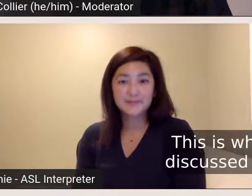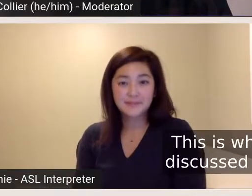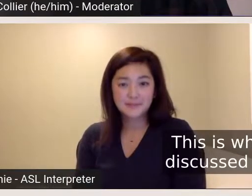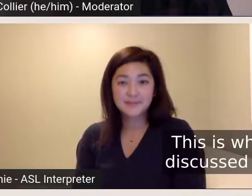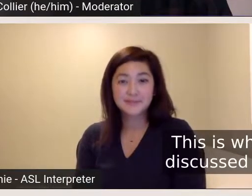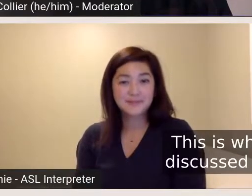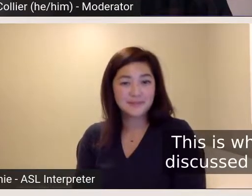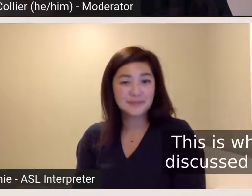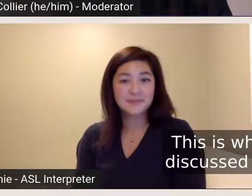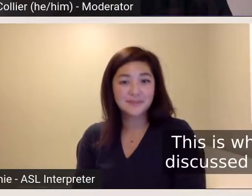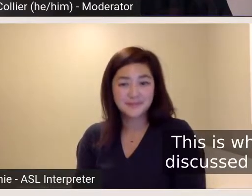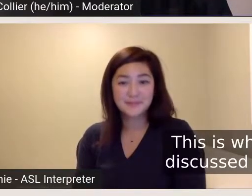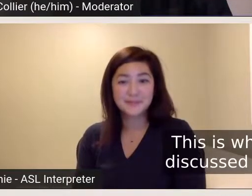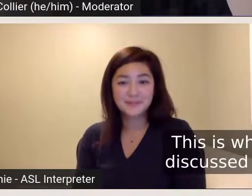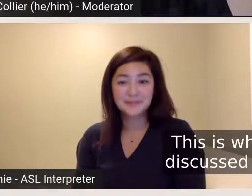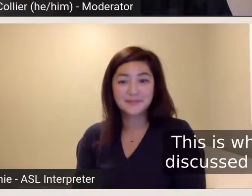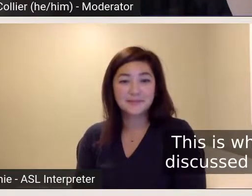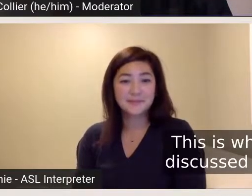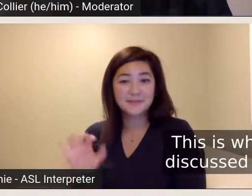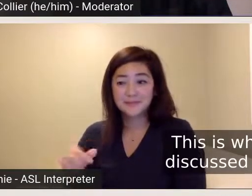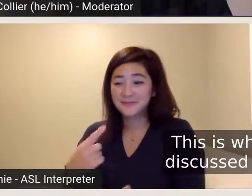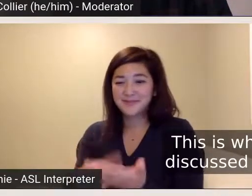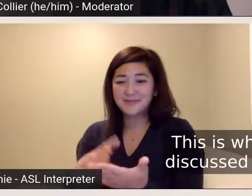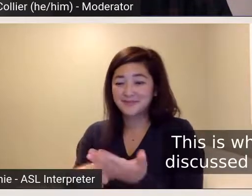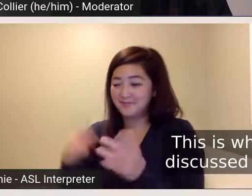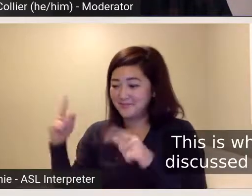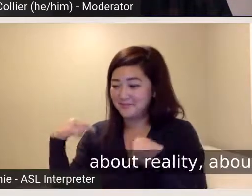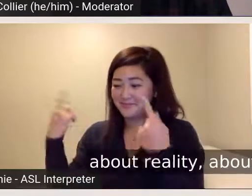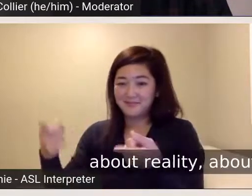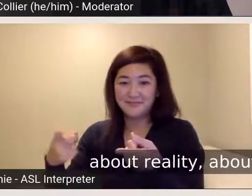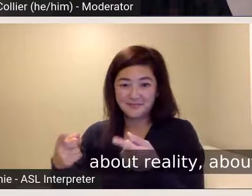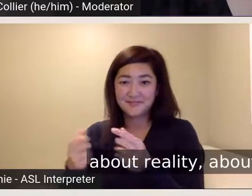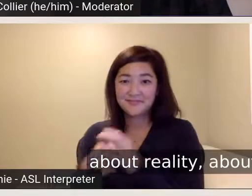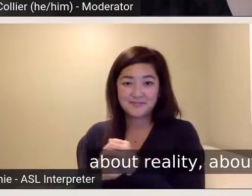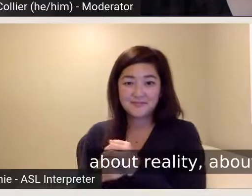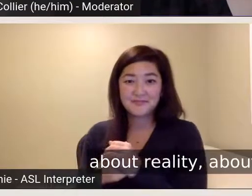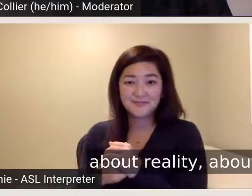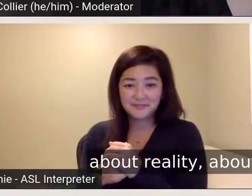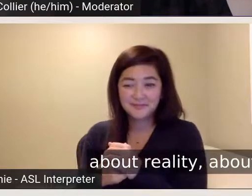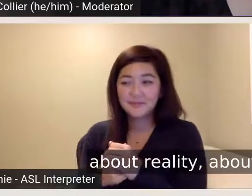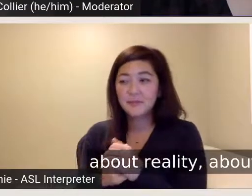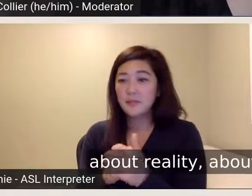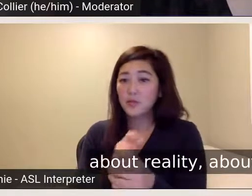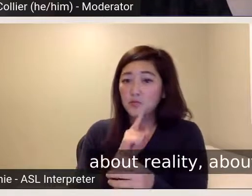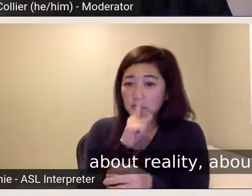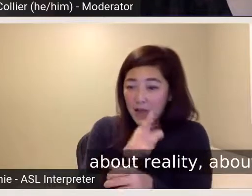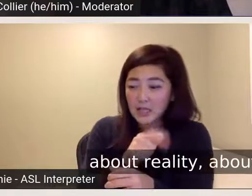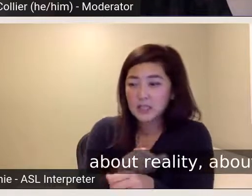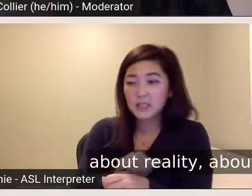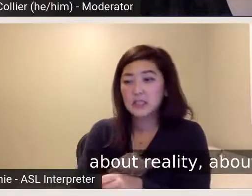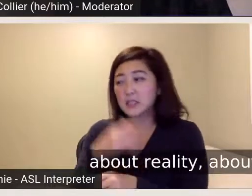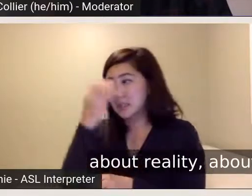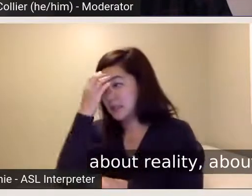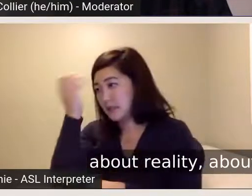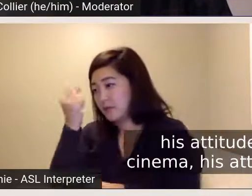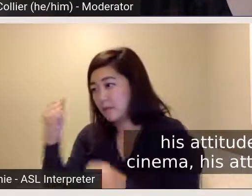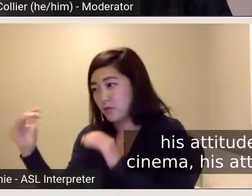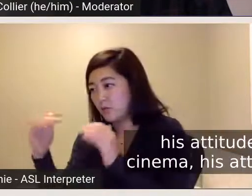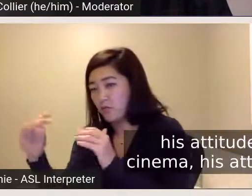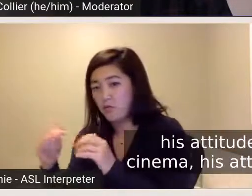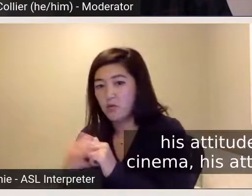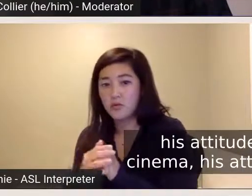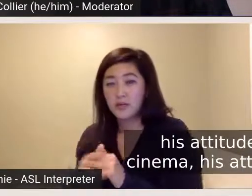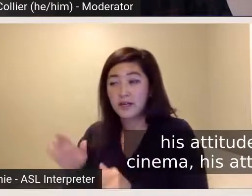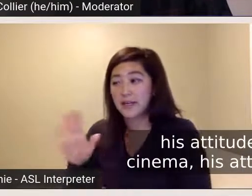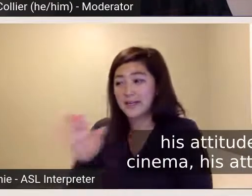this is what we have discussed so far today, right? About reality, about the memory of war, his